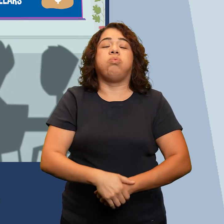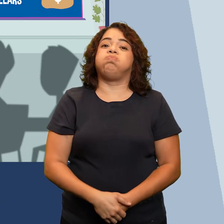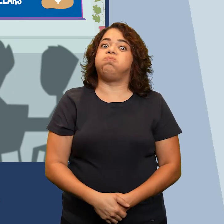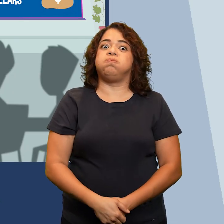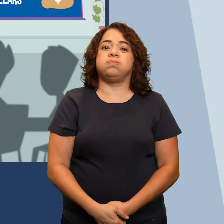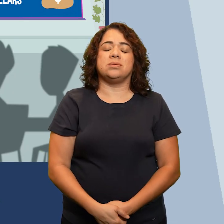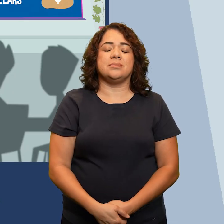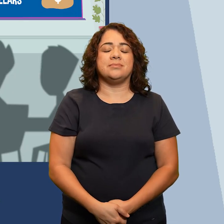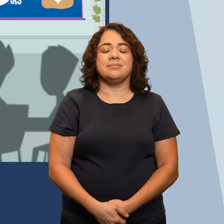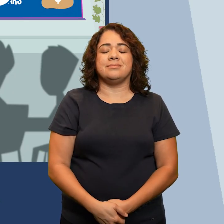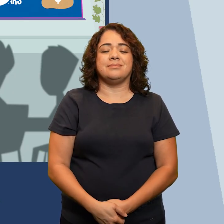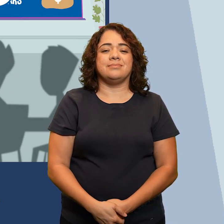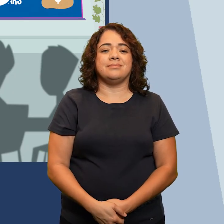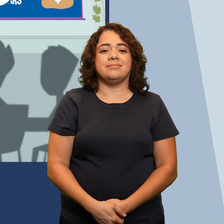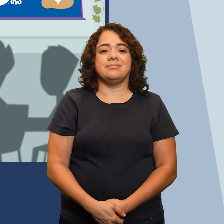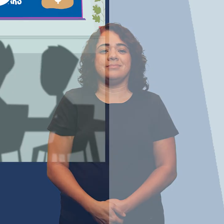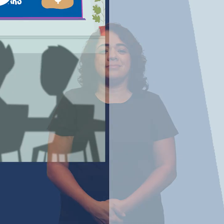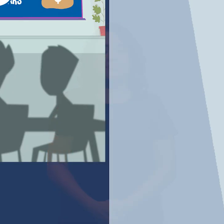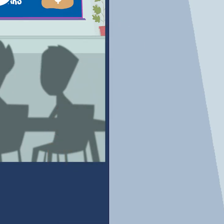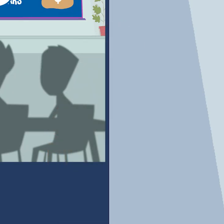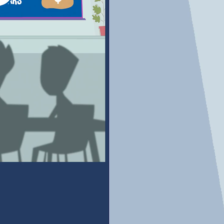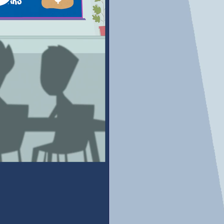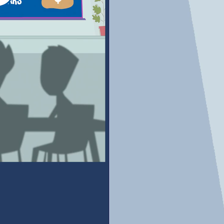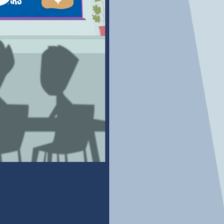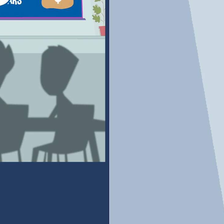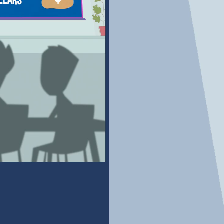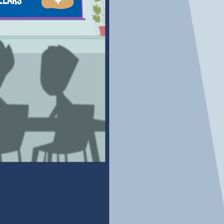That's billion.